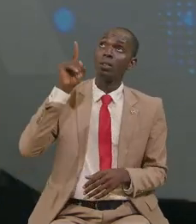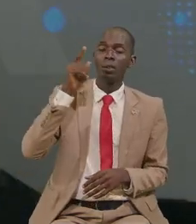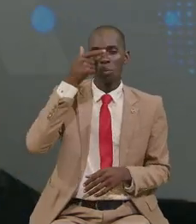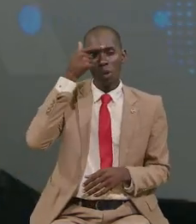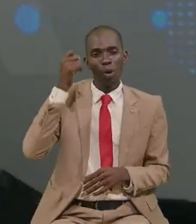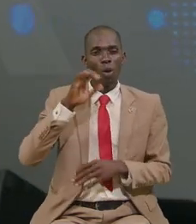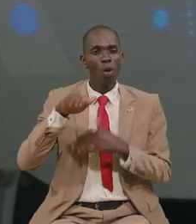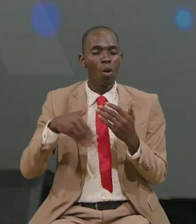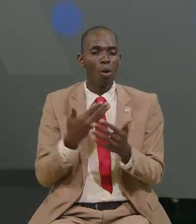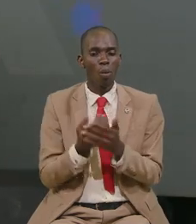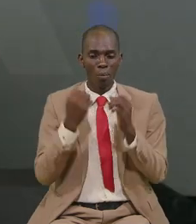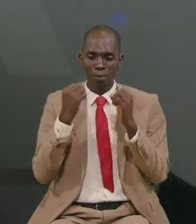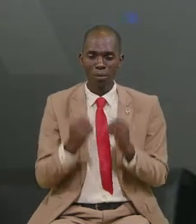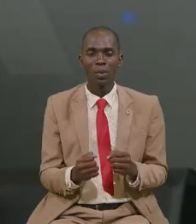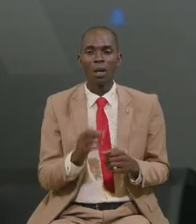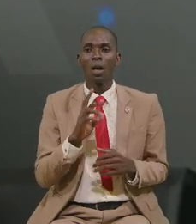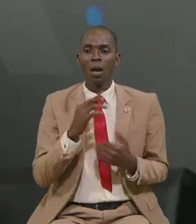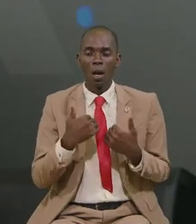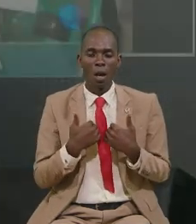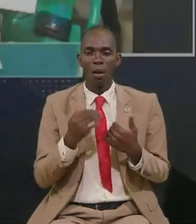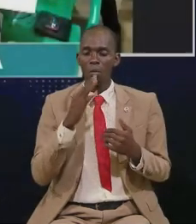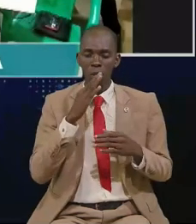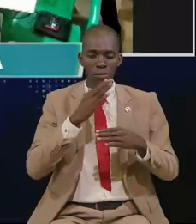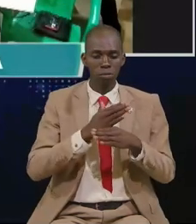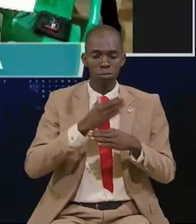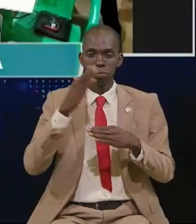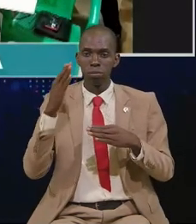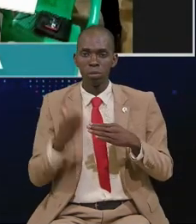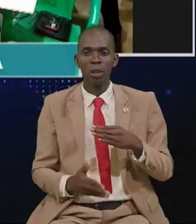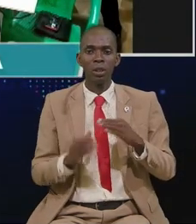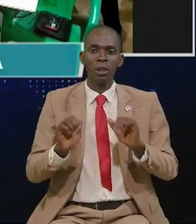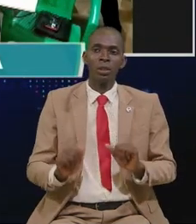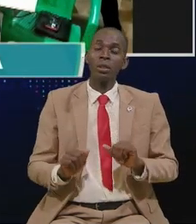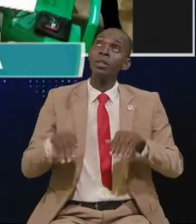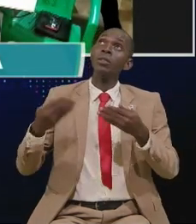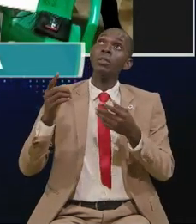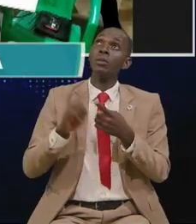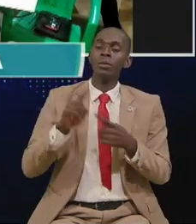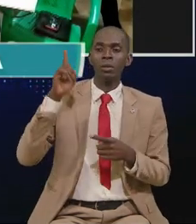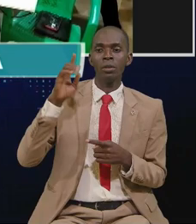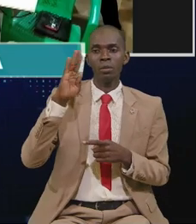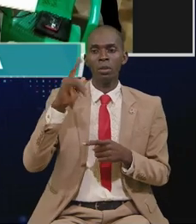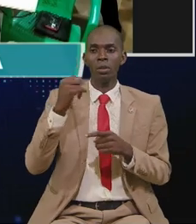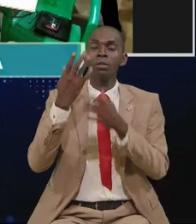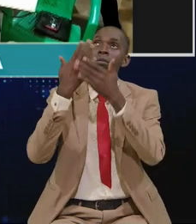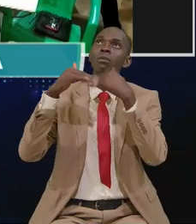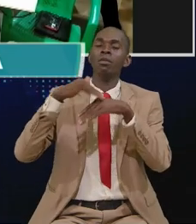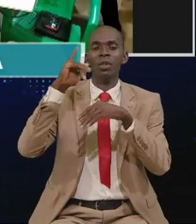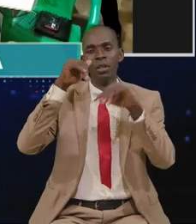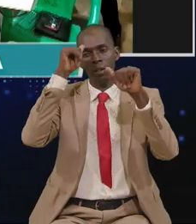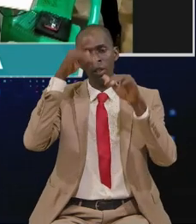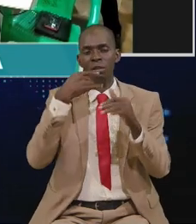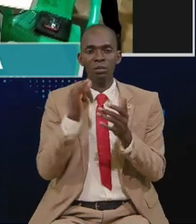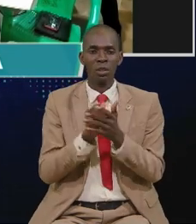all power has been totally given to him by the Heavenly Father, he says, "Go